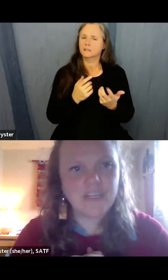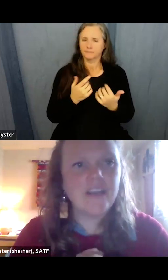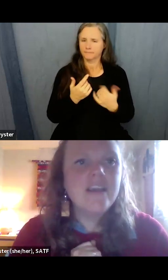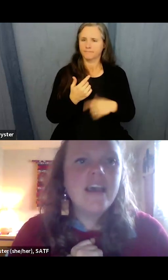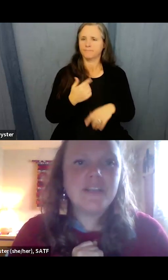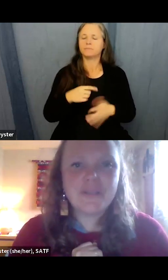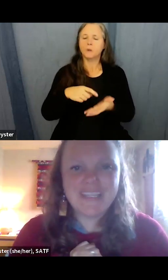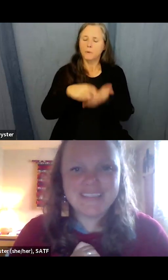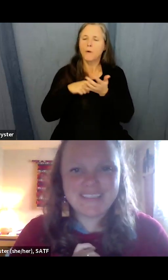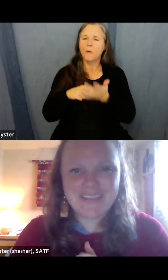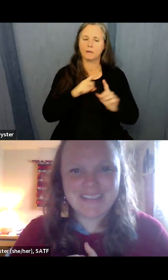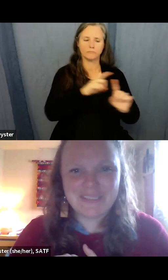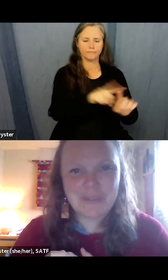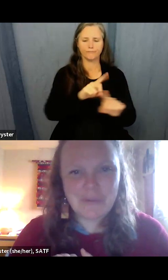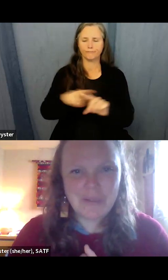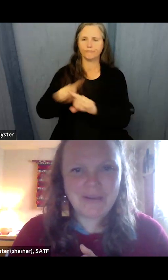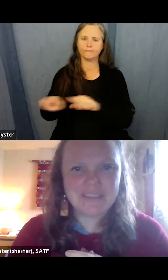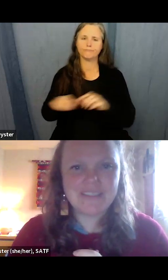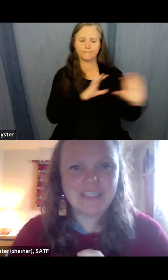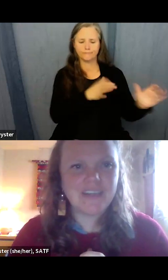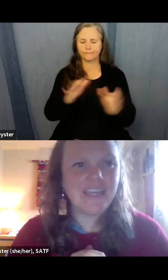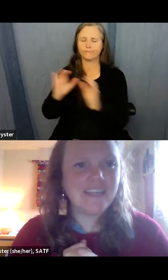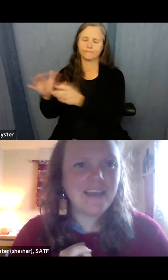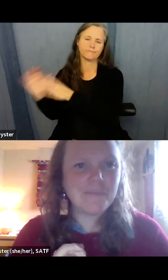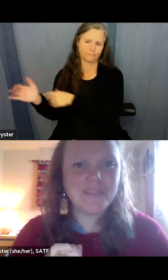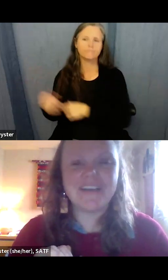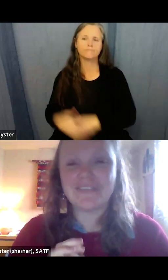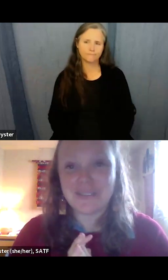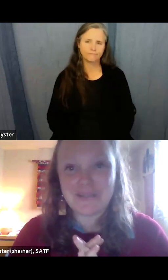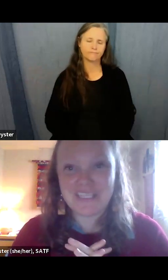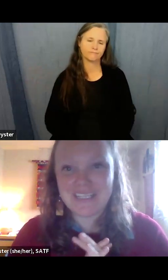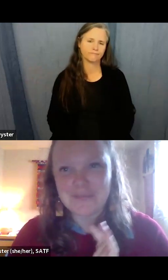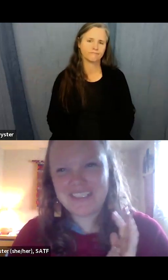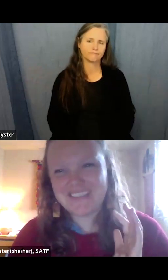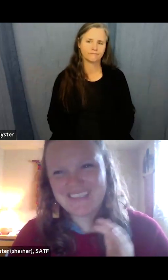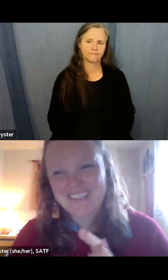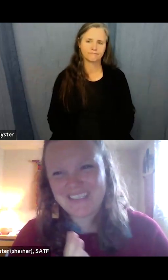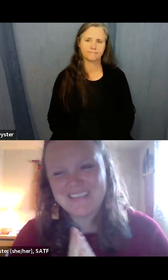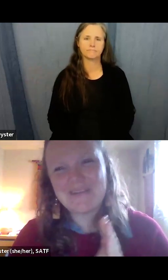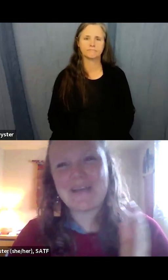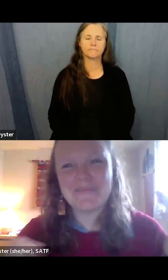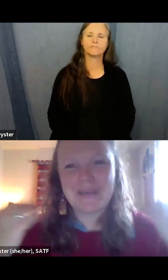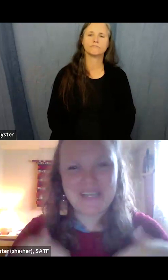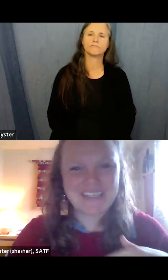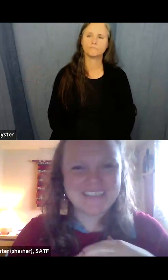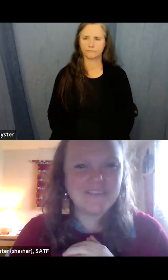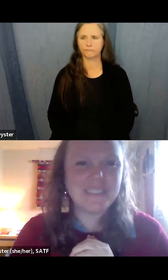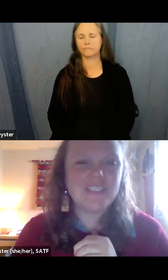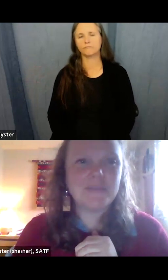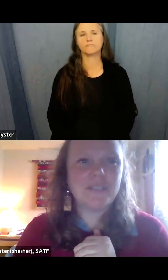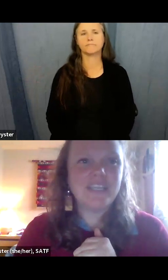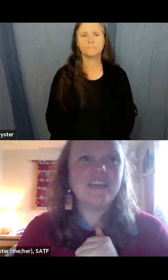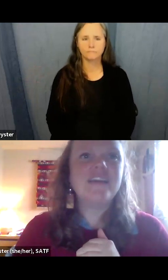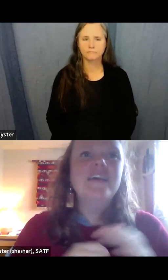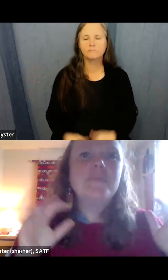IX coordinator. I know Kate is going to talk a little bit more about this later and is definitely the one with the expertise on Title IX, so I'm not going to dive